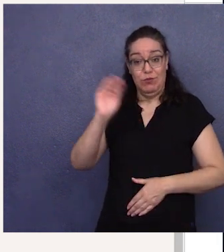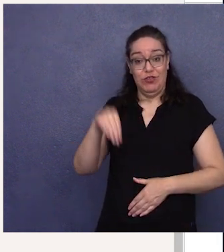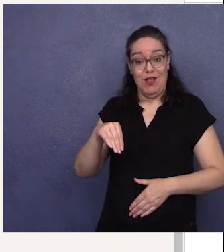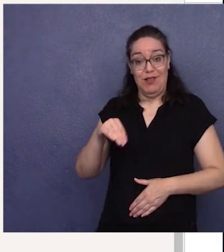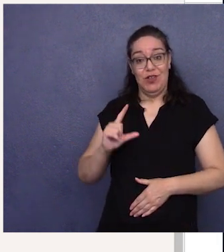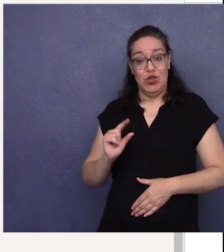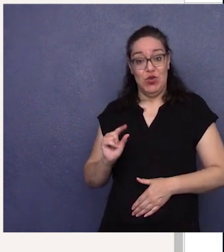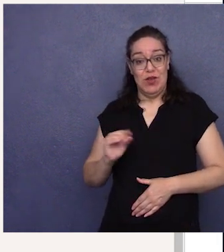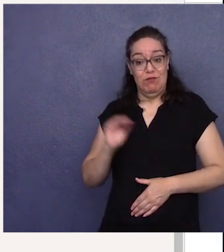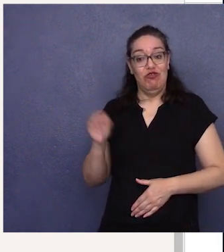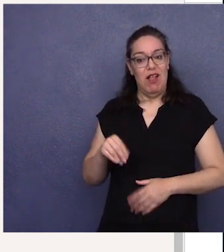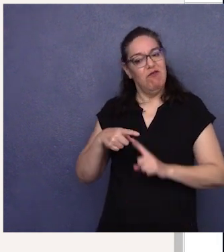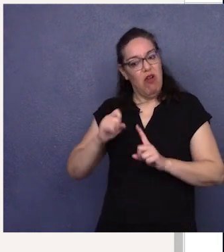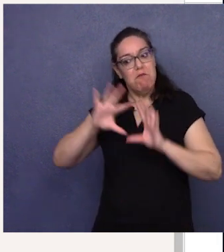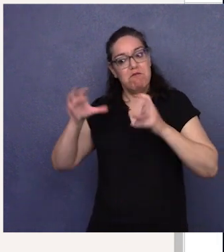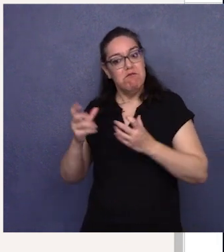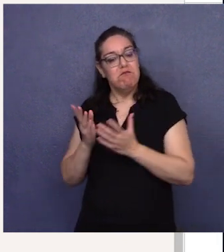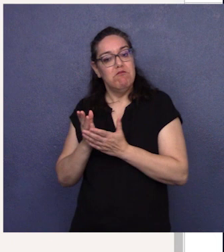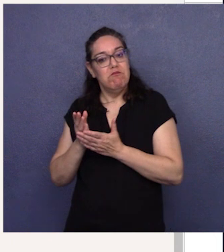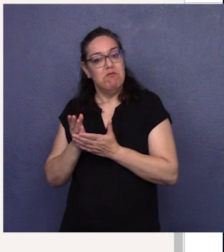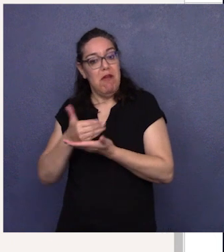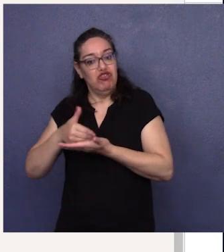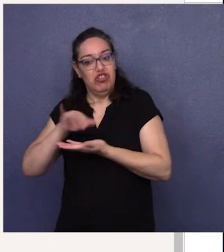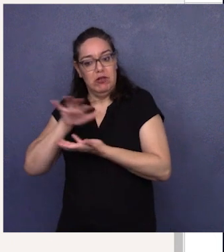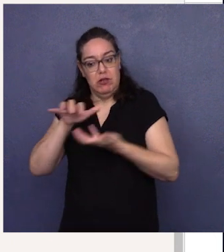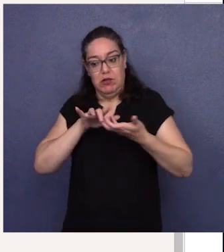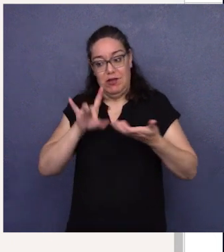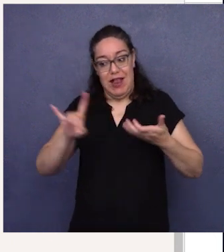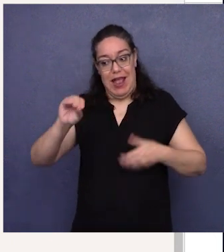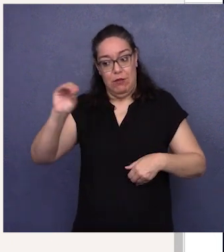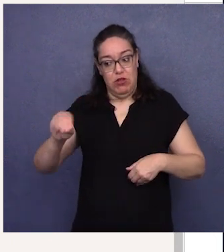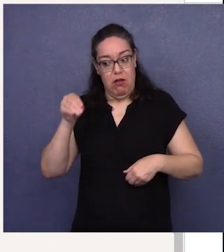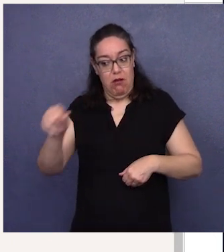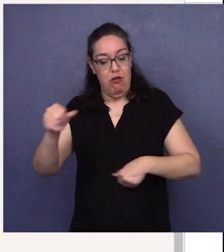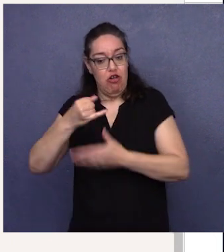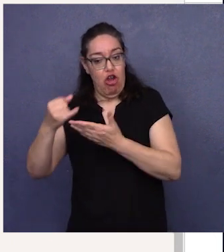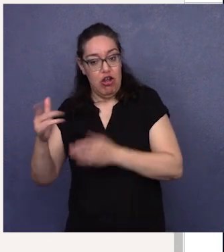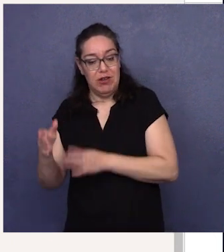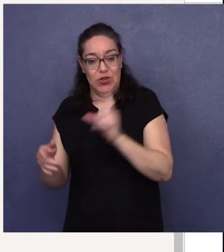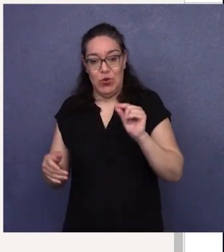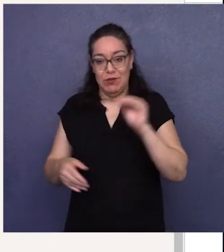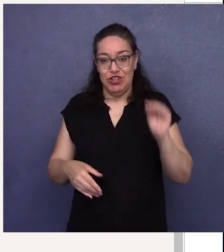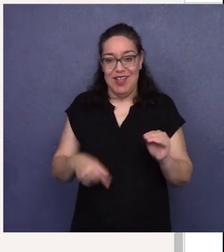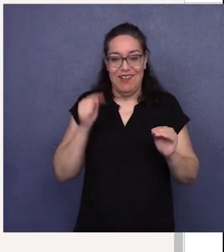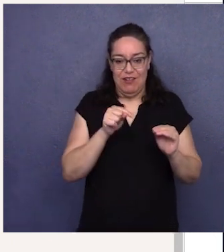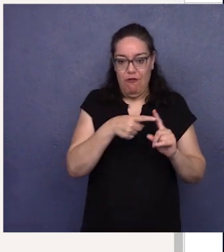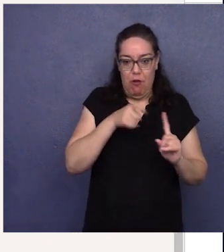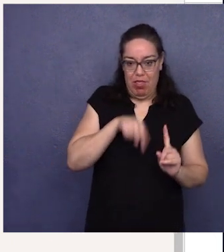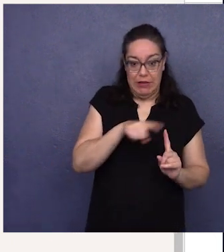of your project budget that's not related to paying the artist or artists. Okay.